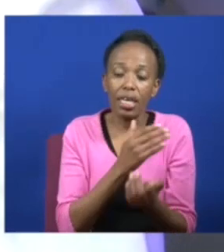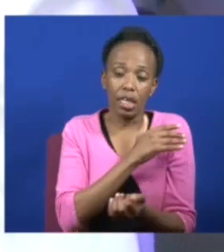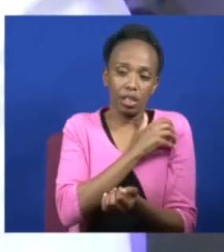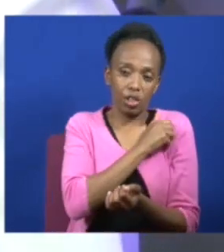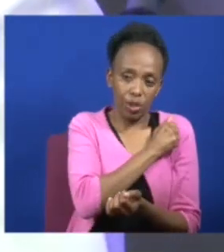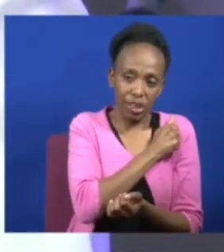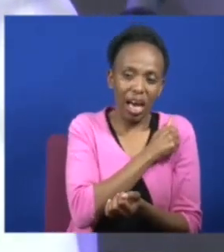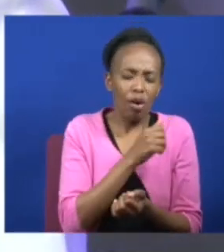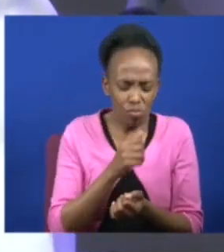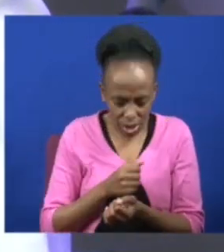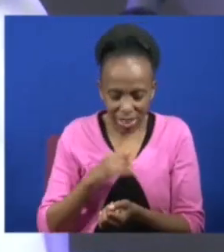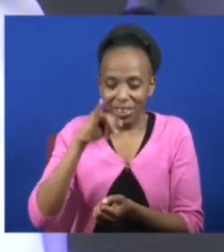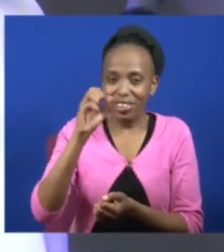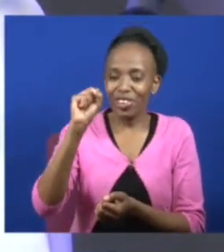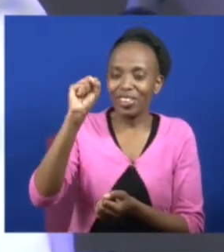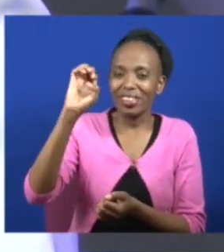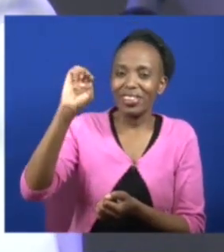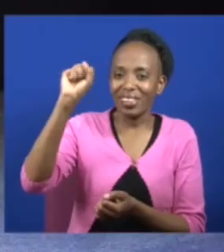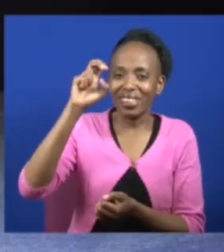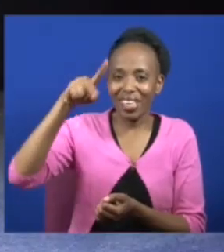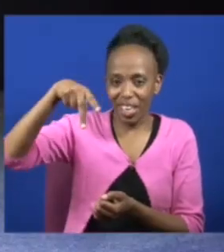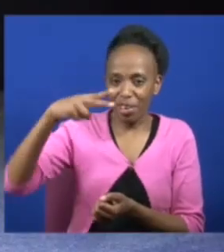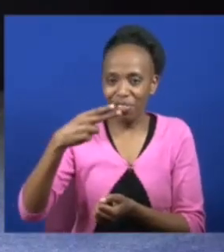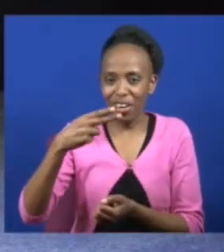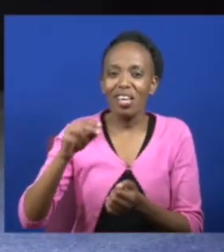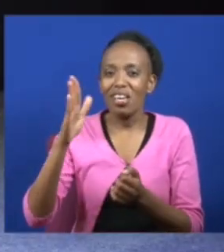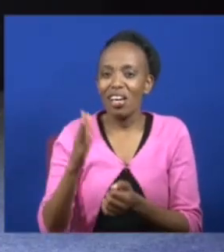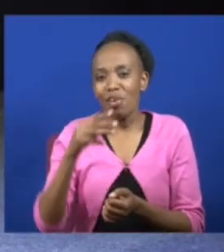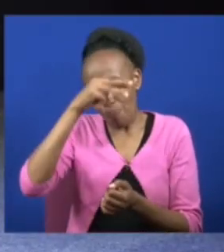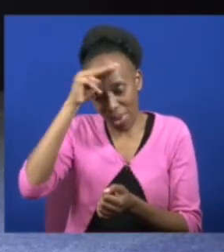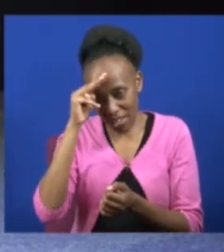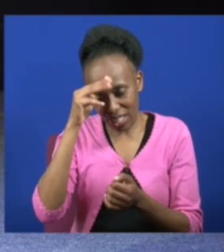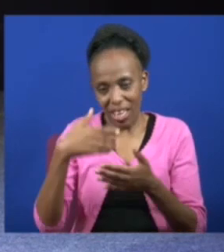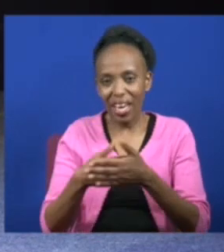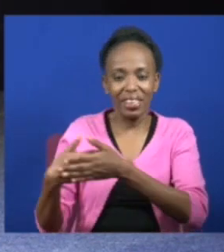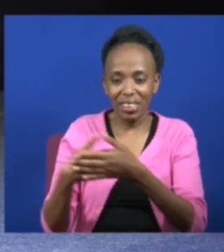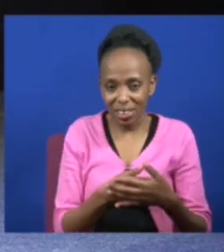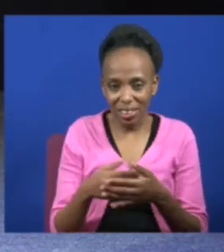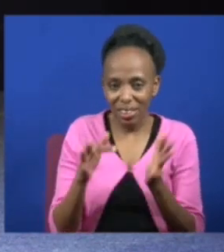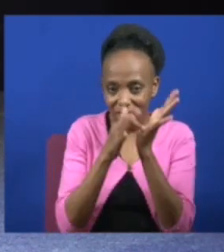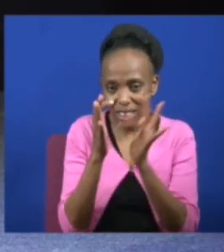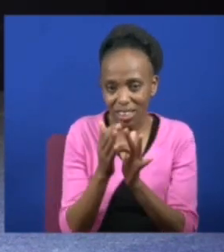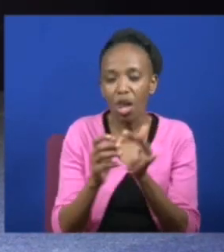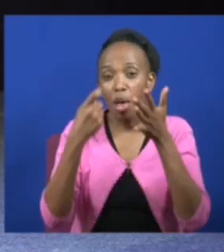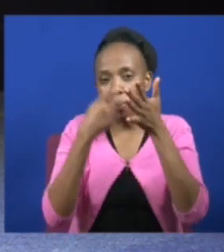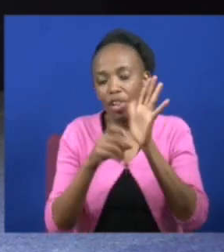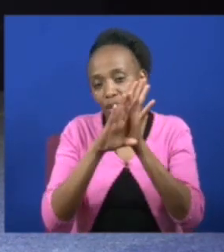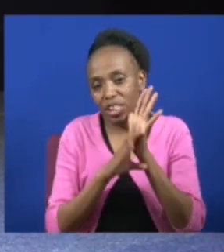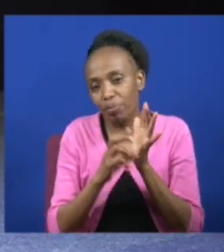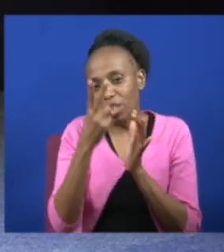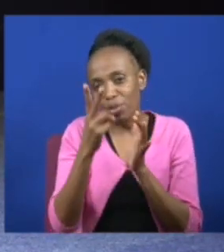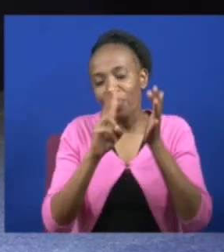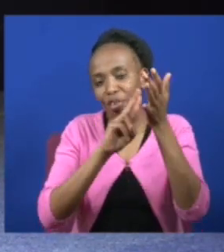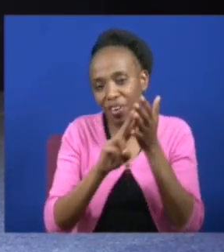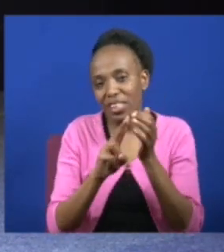Joseph, Mary, and baby Jesus. And my reference is Matthew chapter 2, verse 13 to